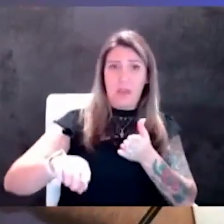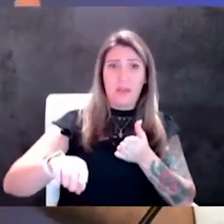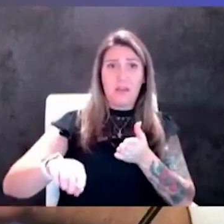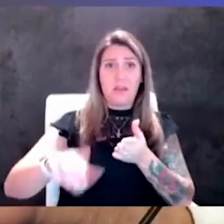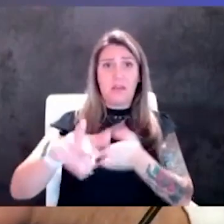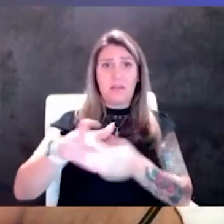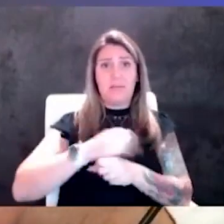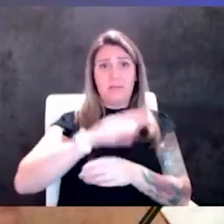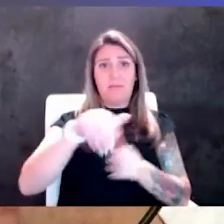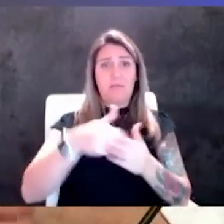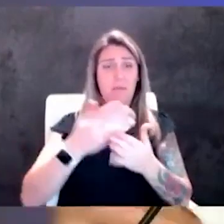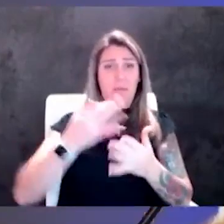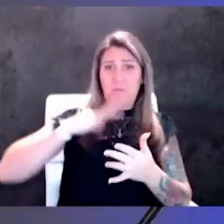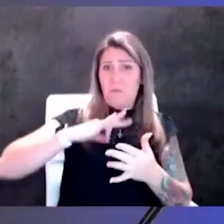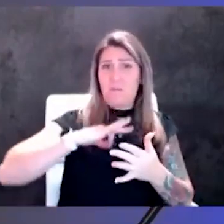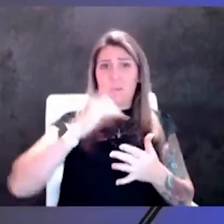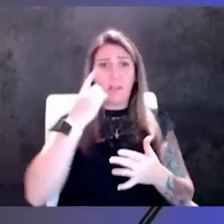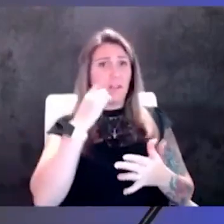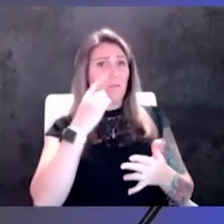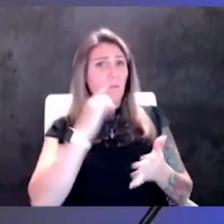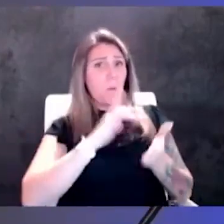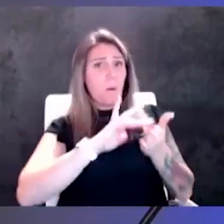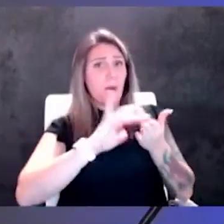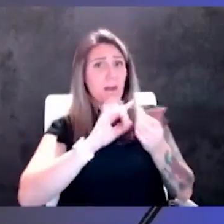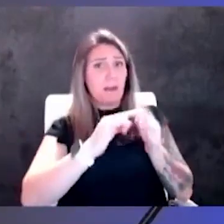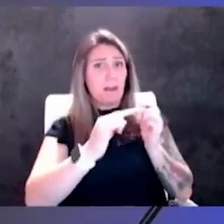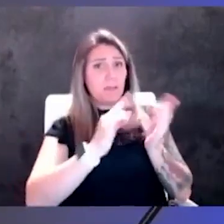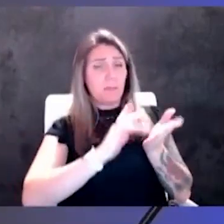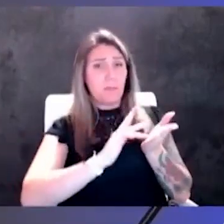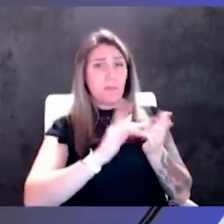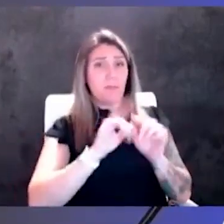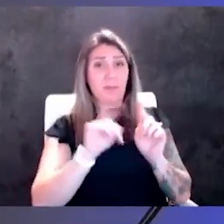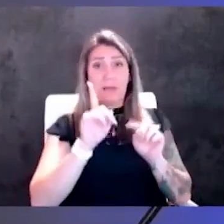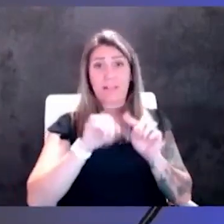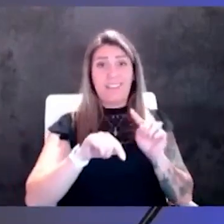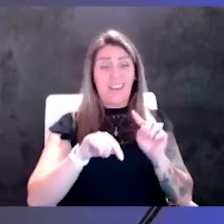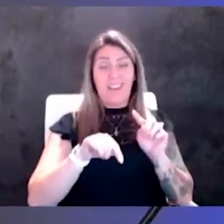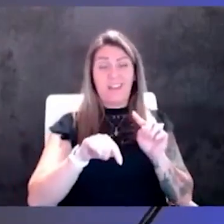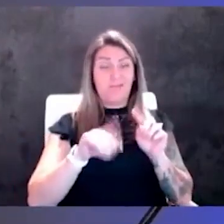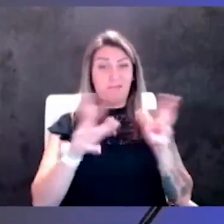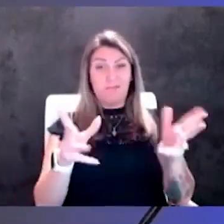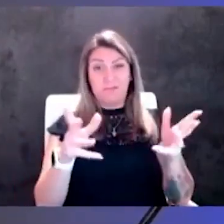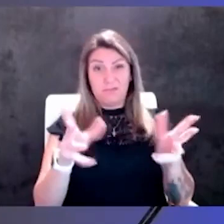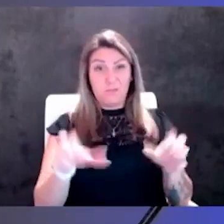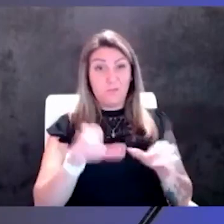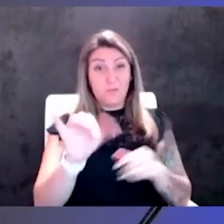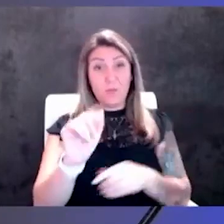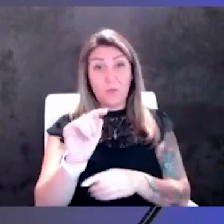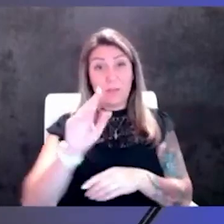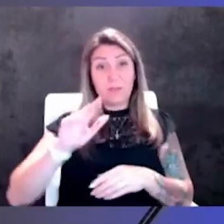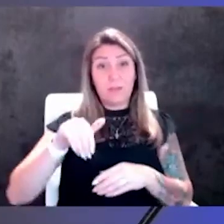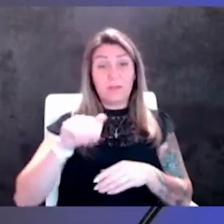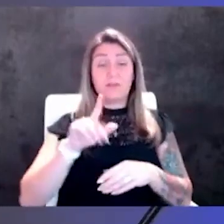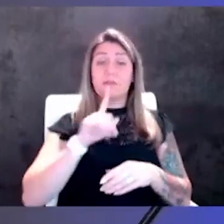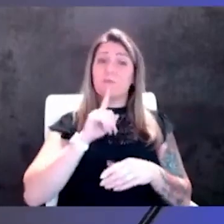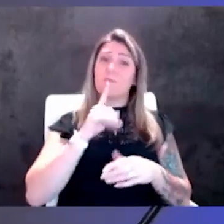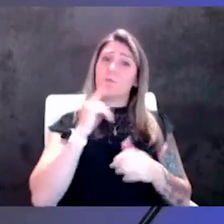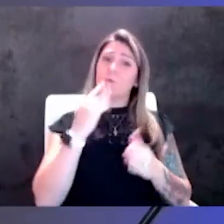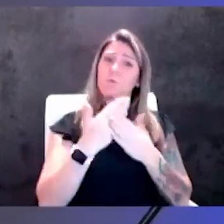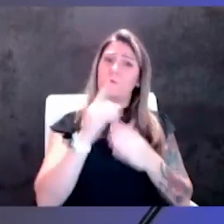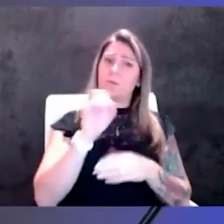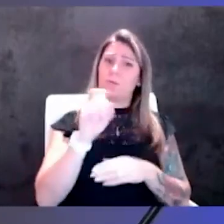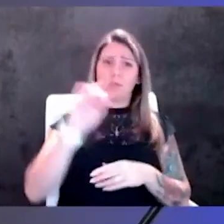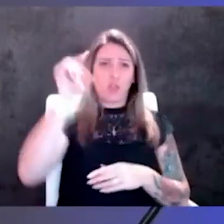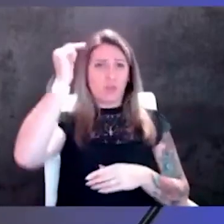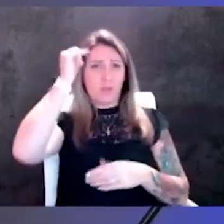that an antibiotic will give us, but we just can't get it there. So, yeah, that's a very astute question. So has the And it government is true. stepped in to help us?